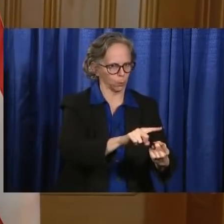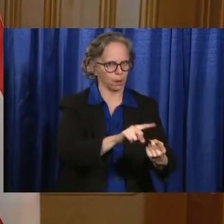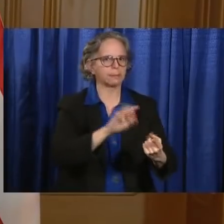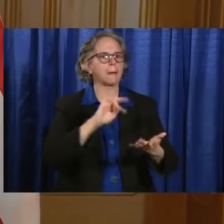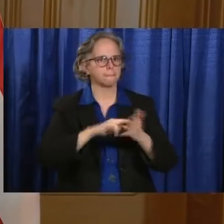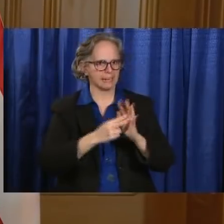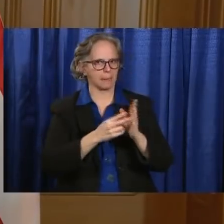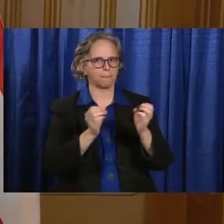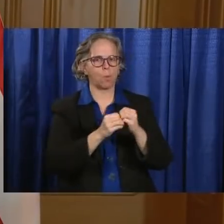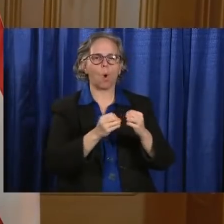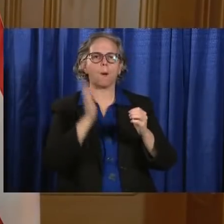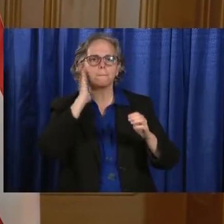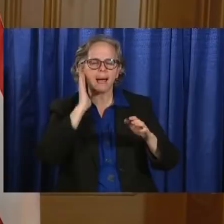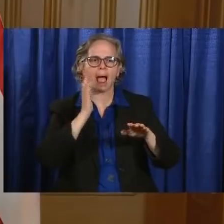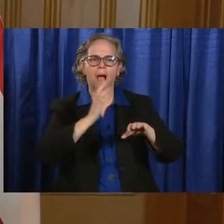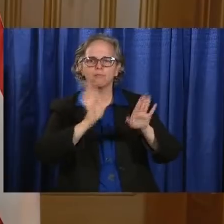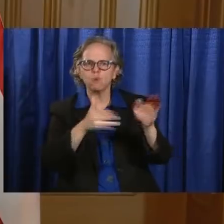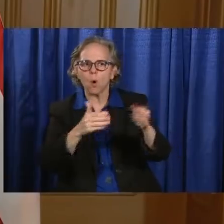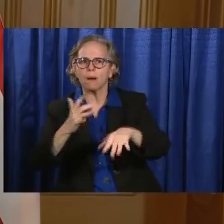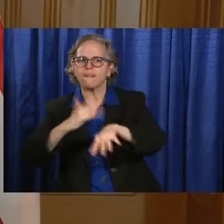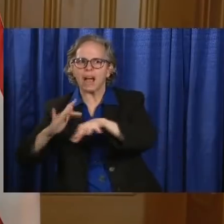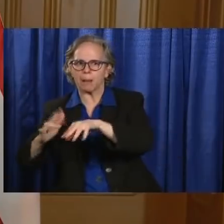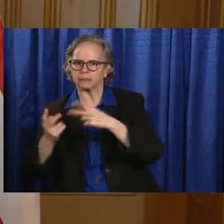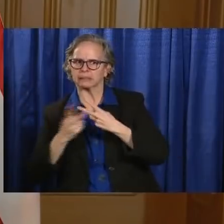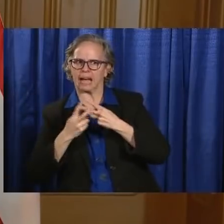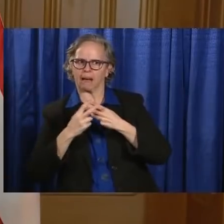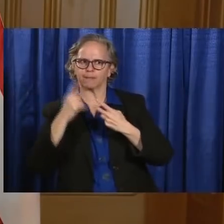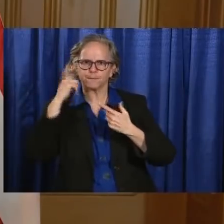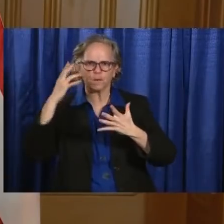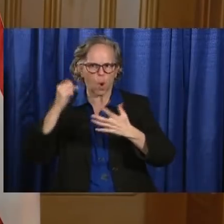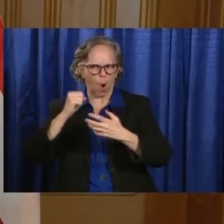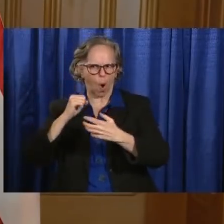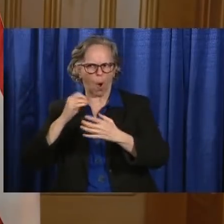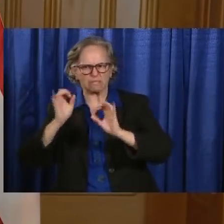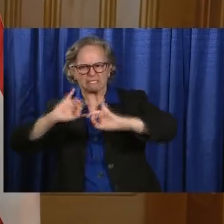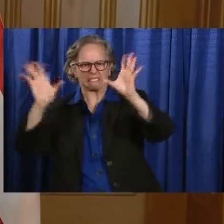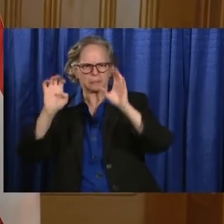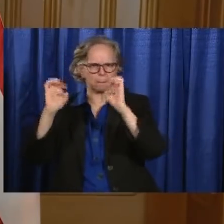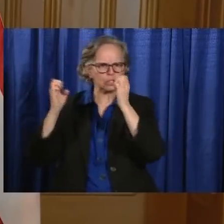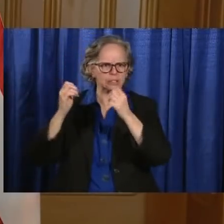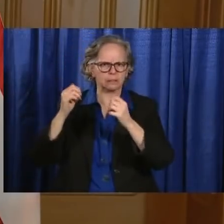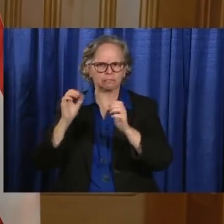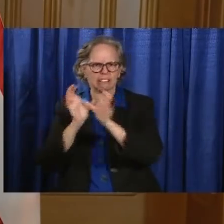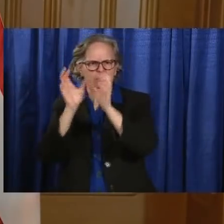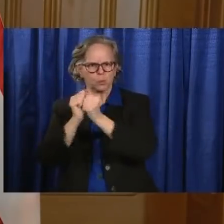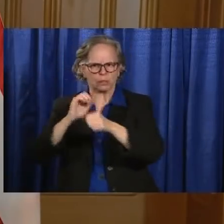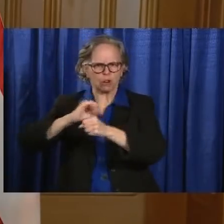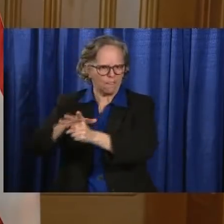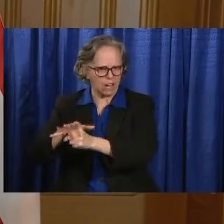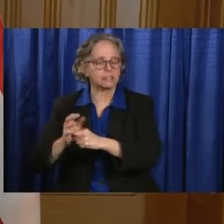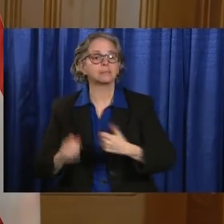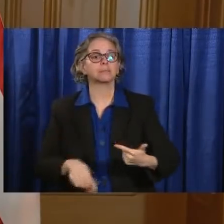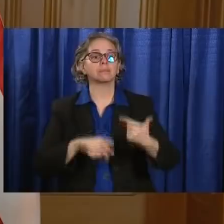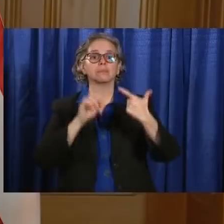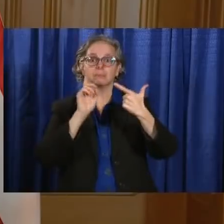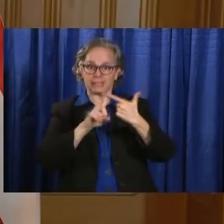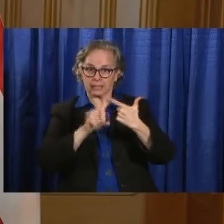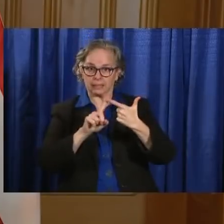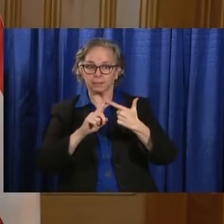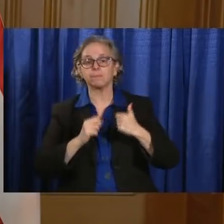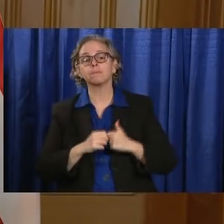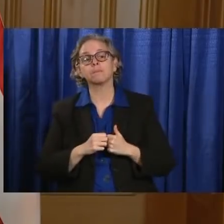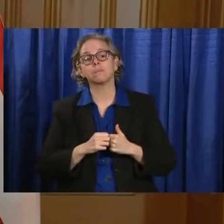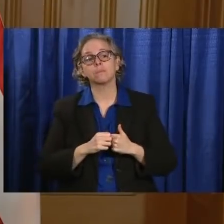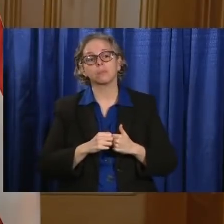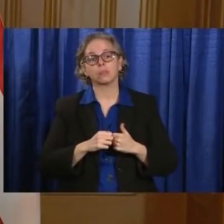rooms up in our hospitals. So we've gained some space that way. Second is the build-out, the